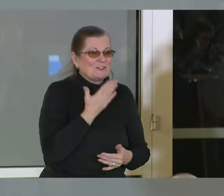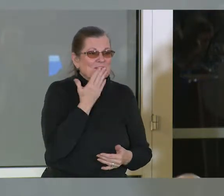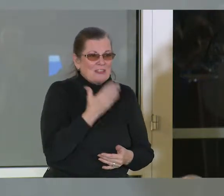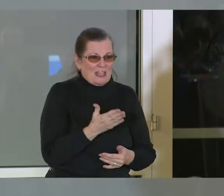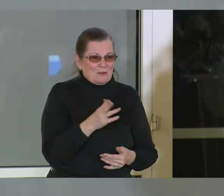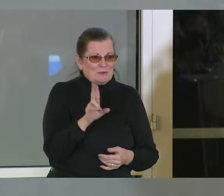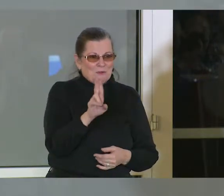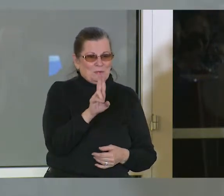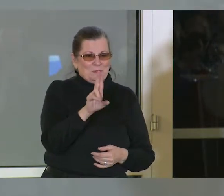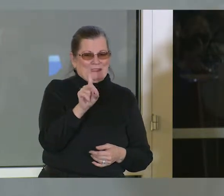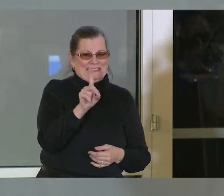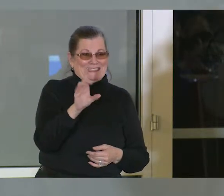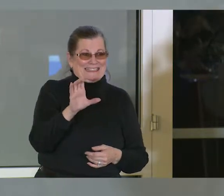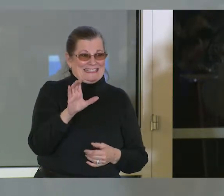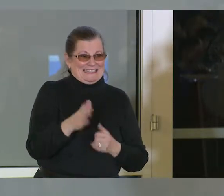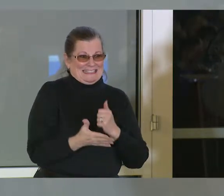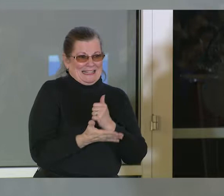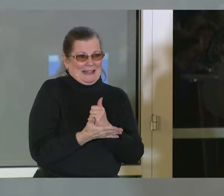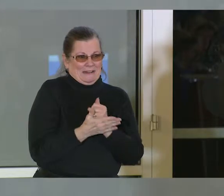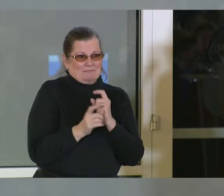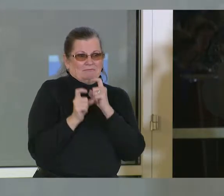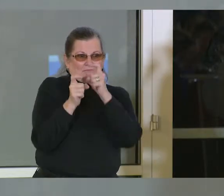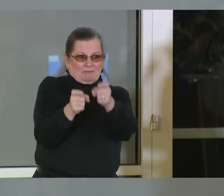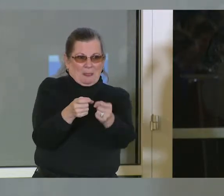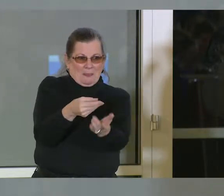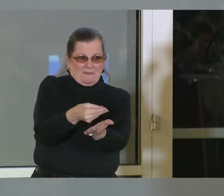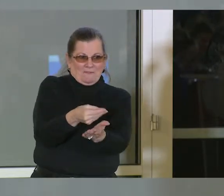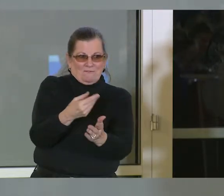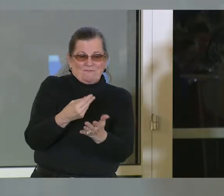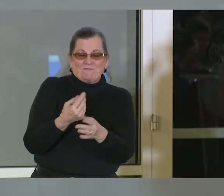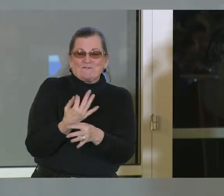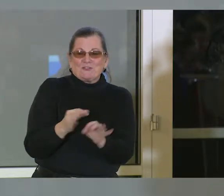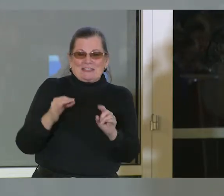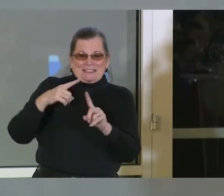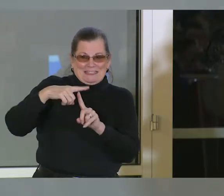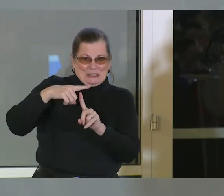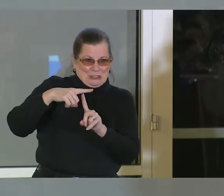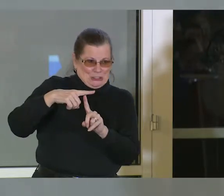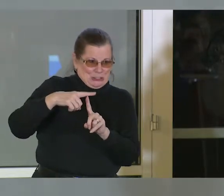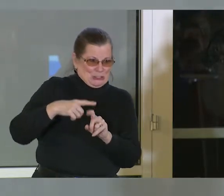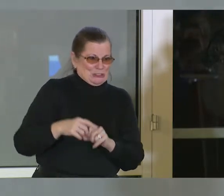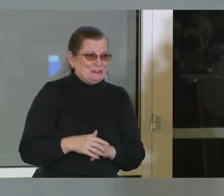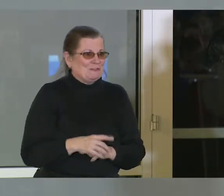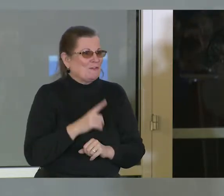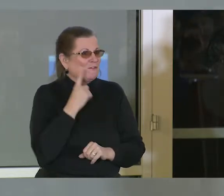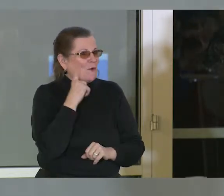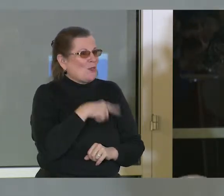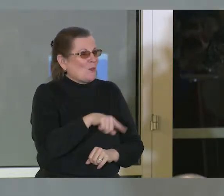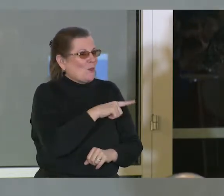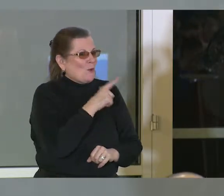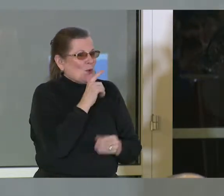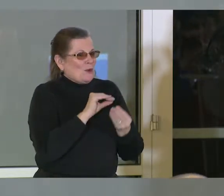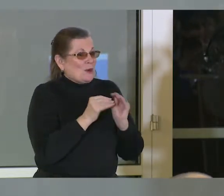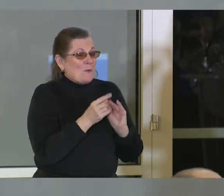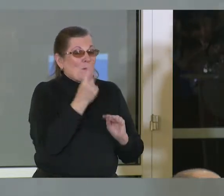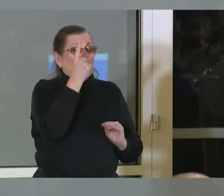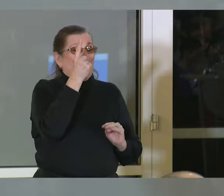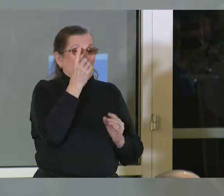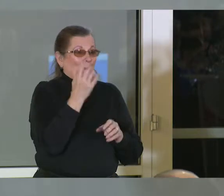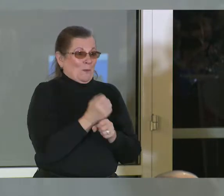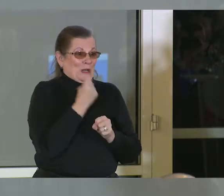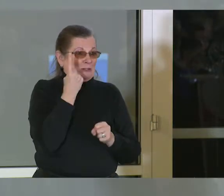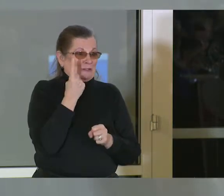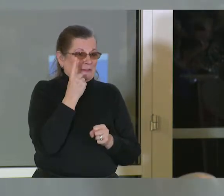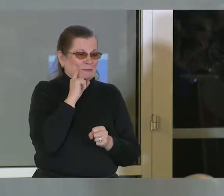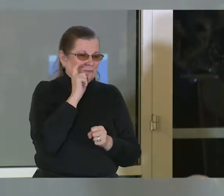Columbia, who gave us a free t-shirt for the #1 winner this evening. So whoever wins is going to get a great